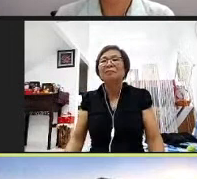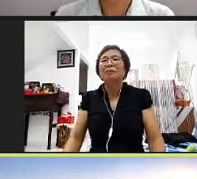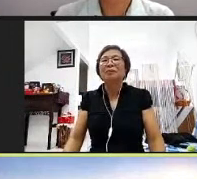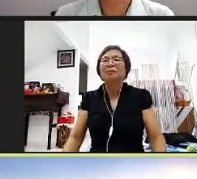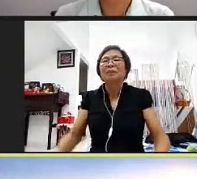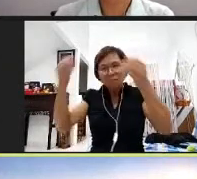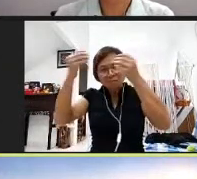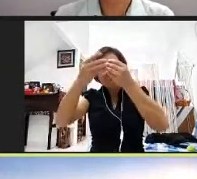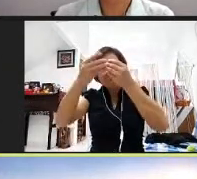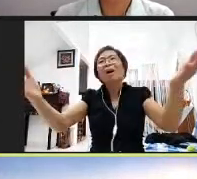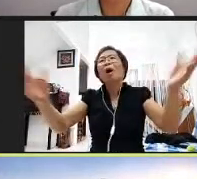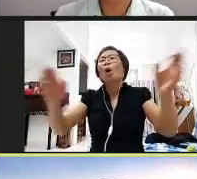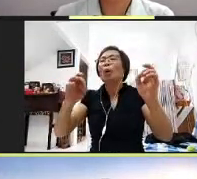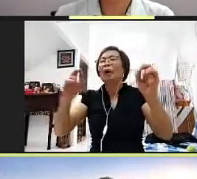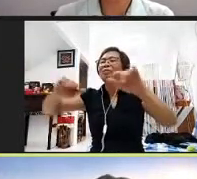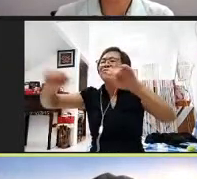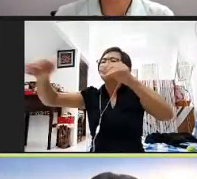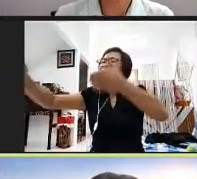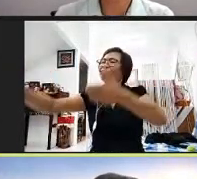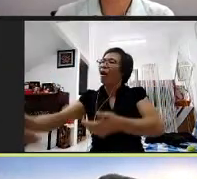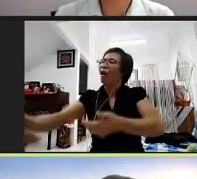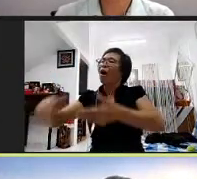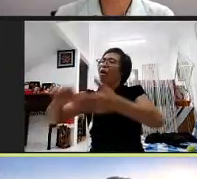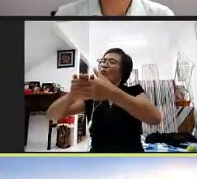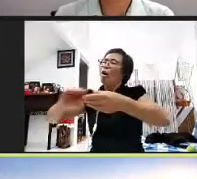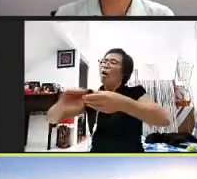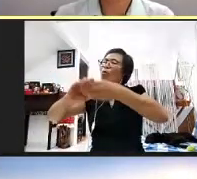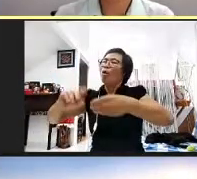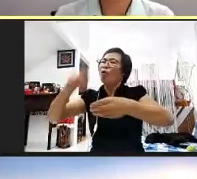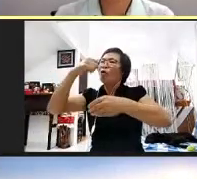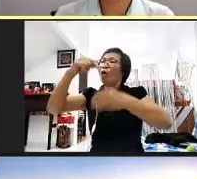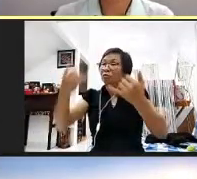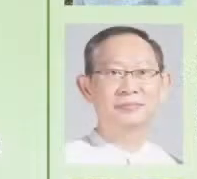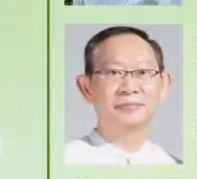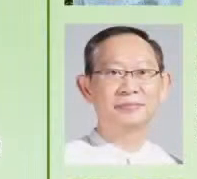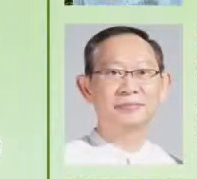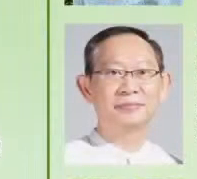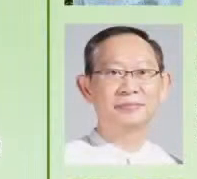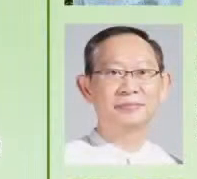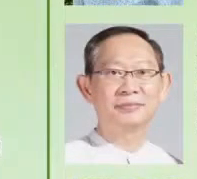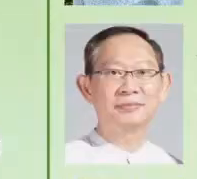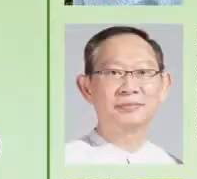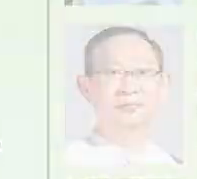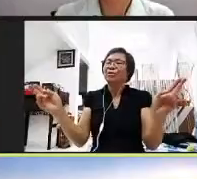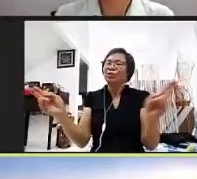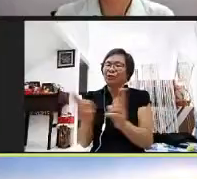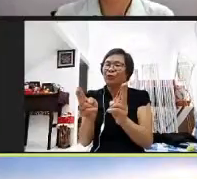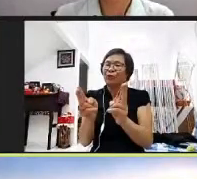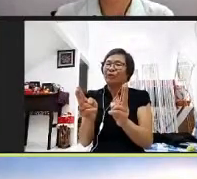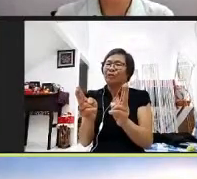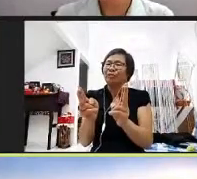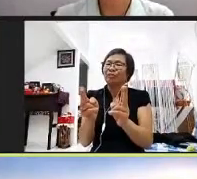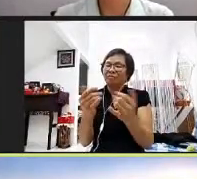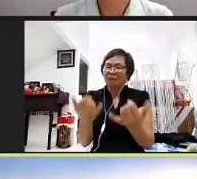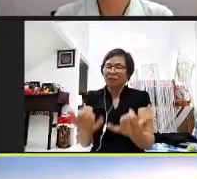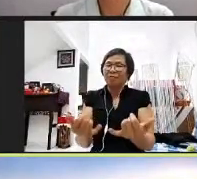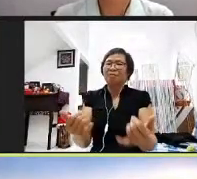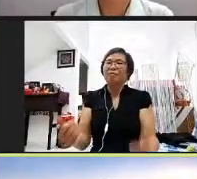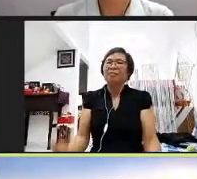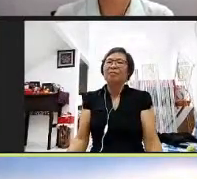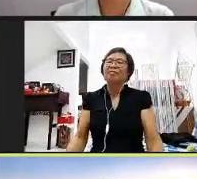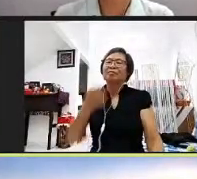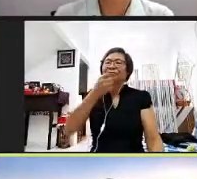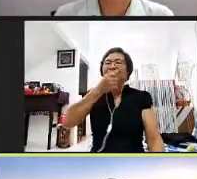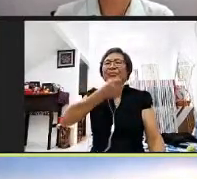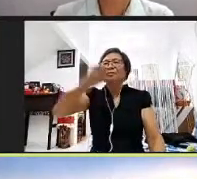sharing introductions for today, for the short introduction now. Pass over to